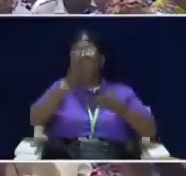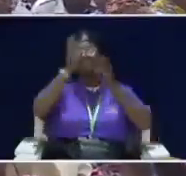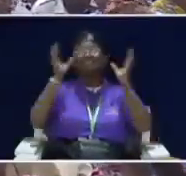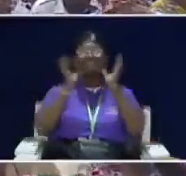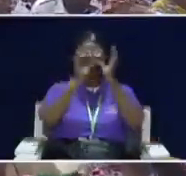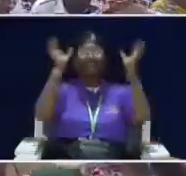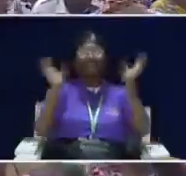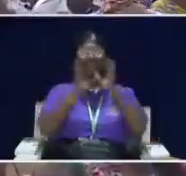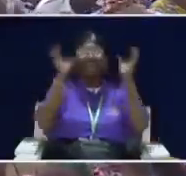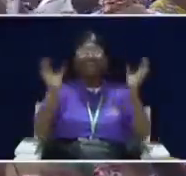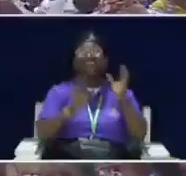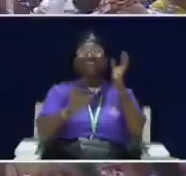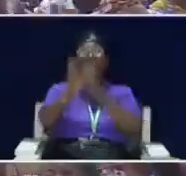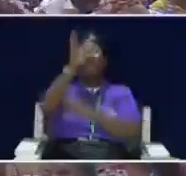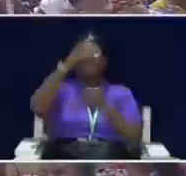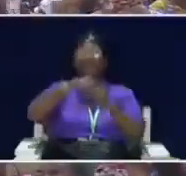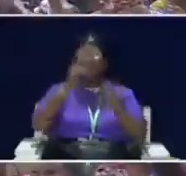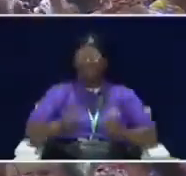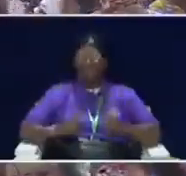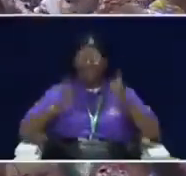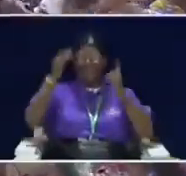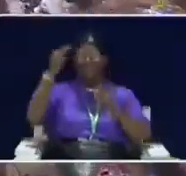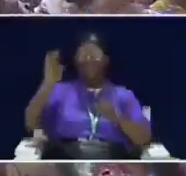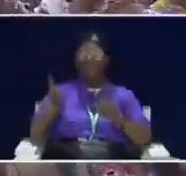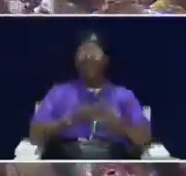our parents?